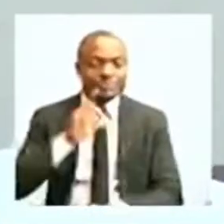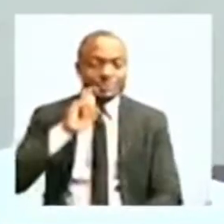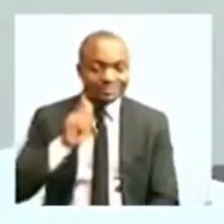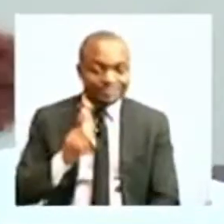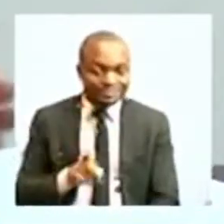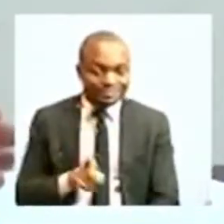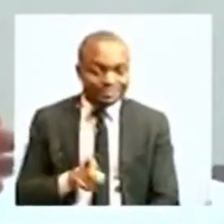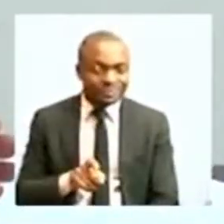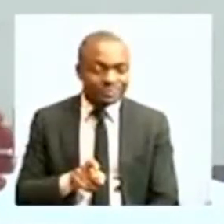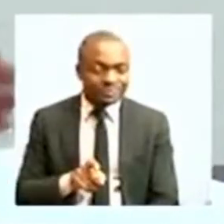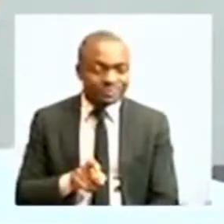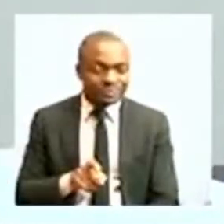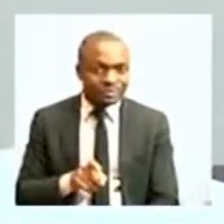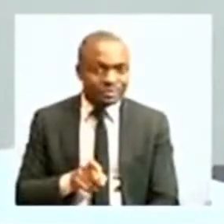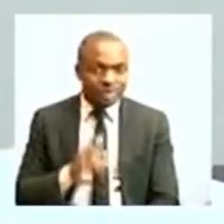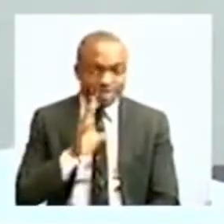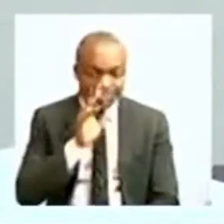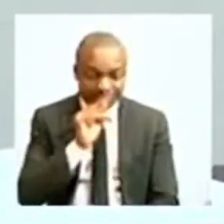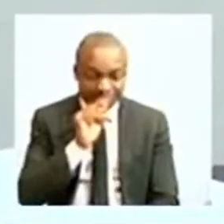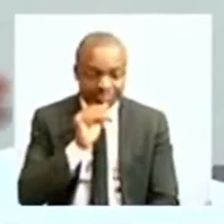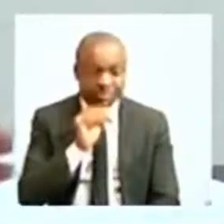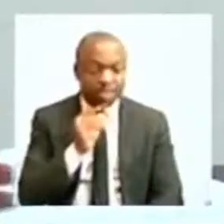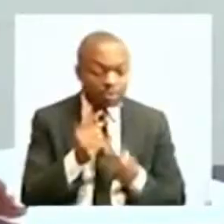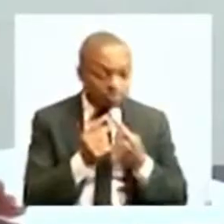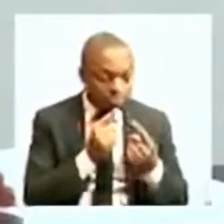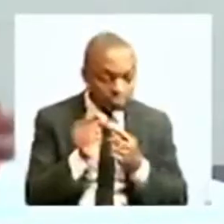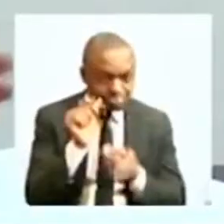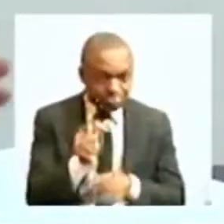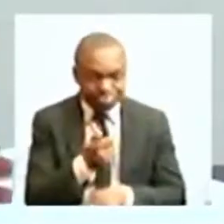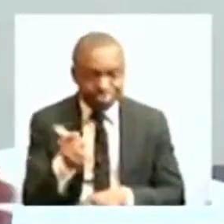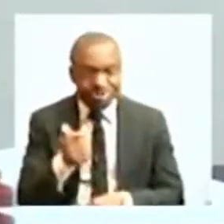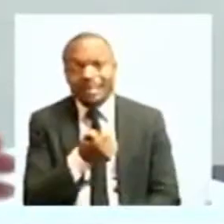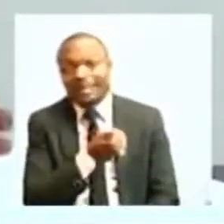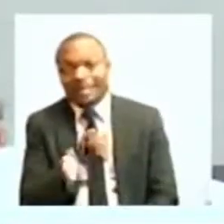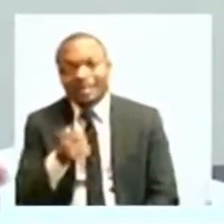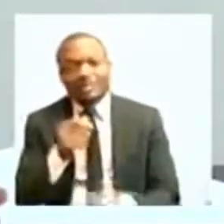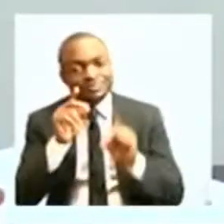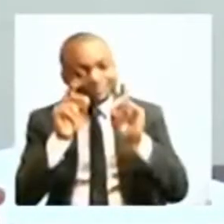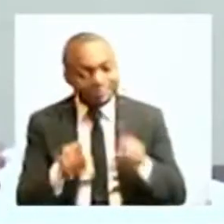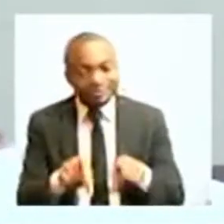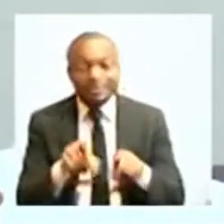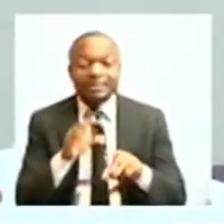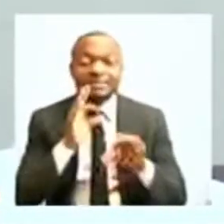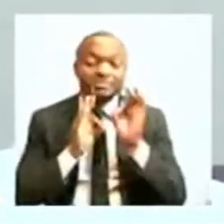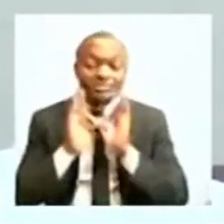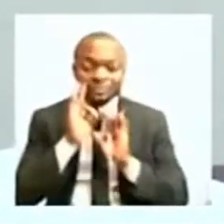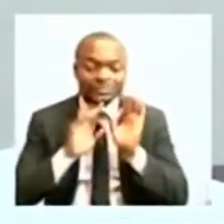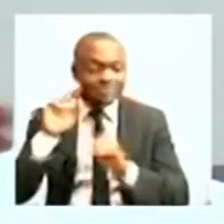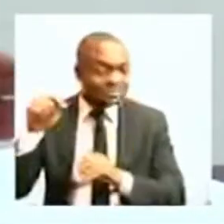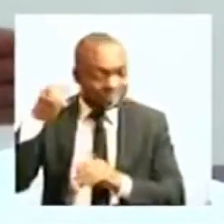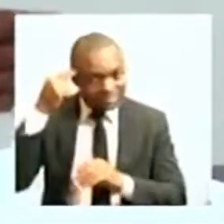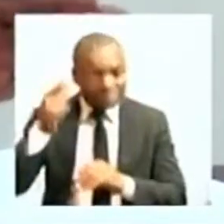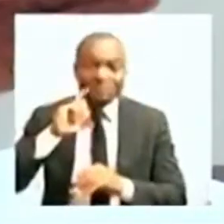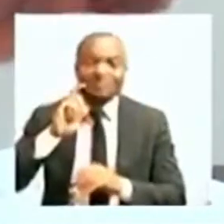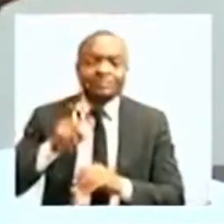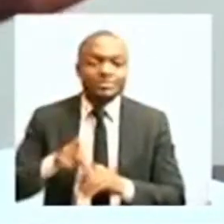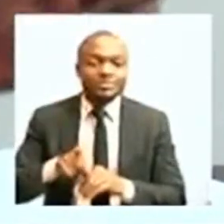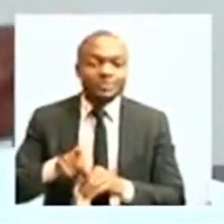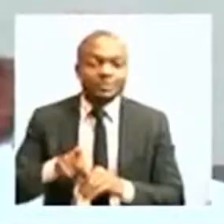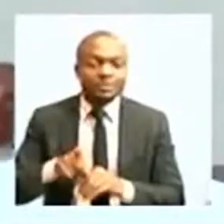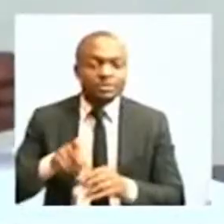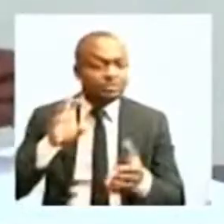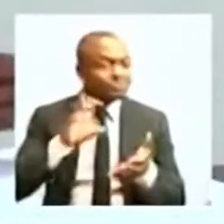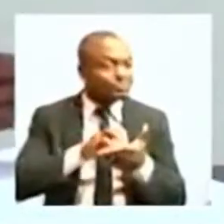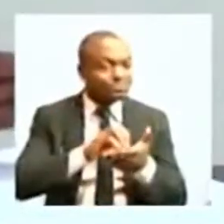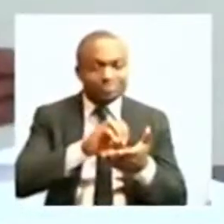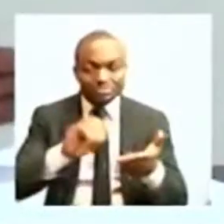be candid, talk to each other and face them. Whoever is frustrating the government should be taken